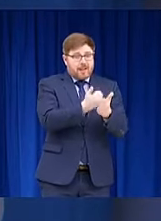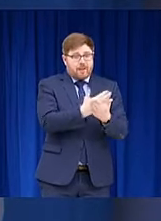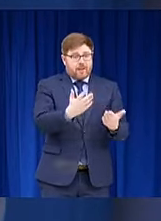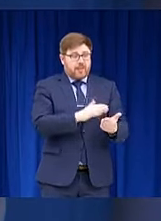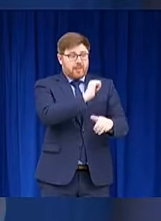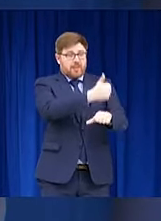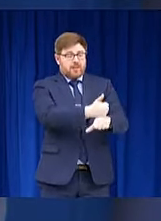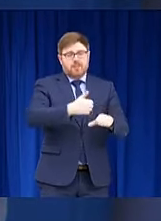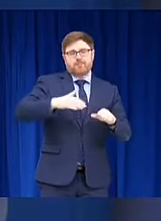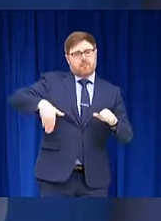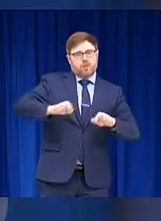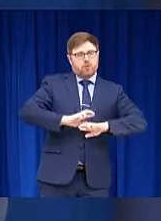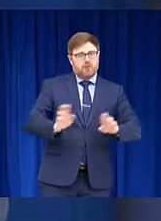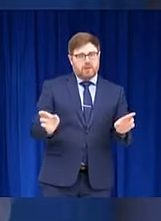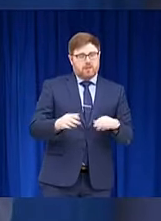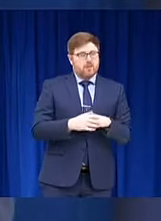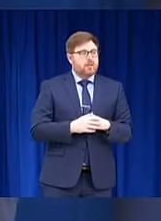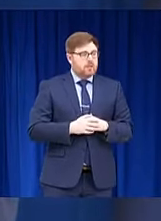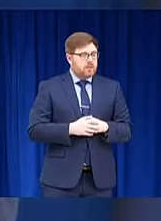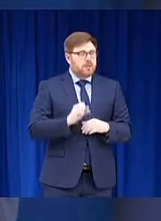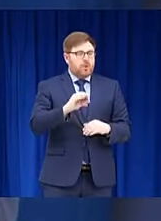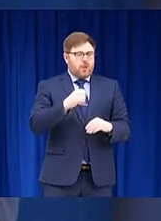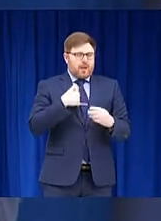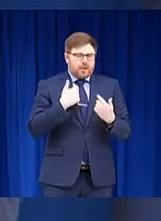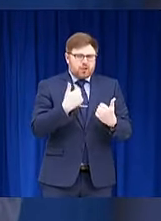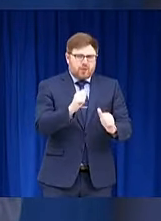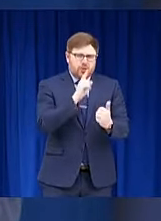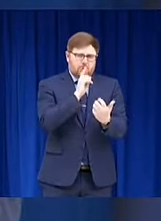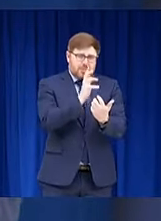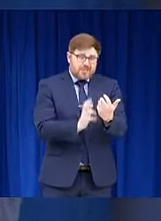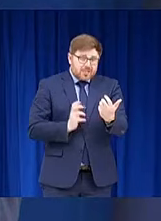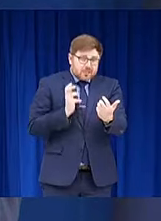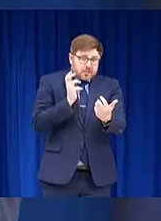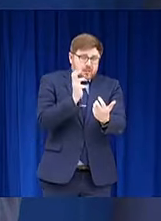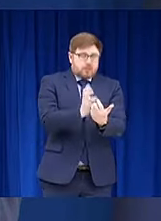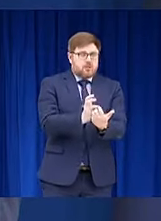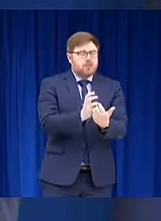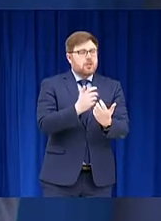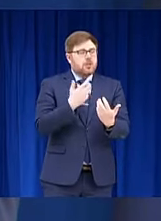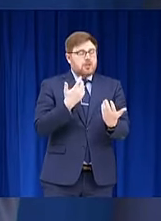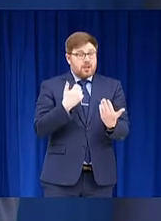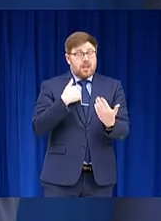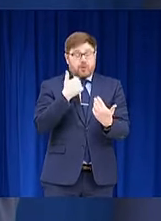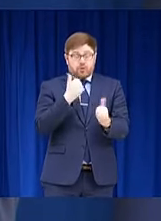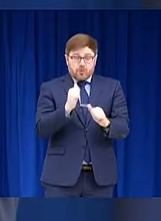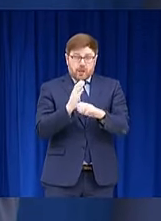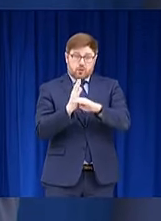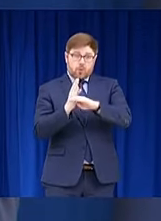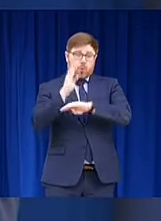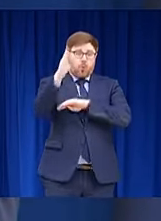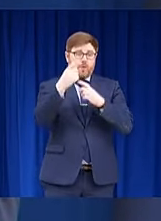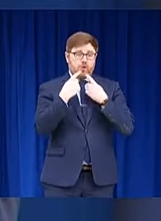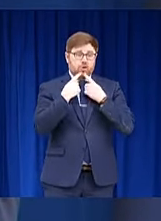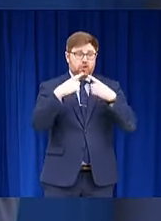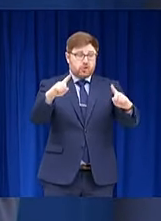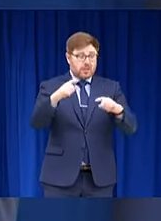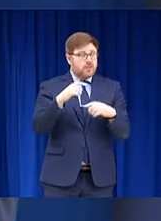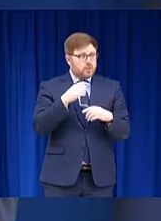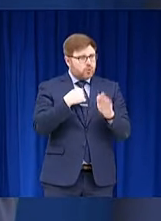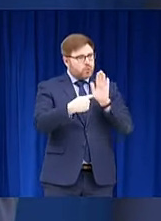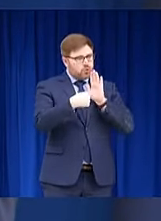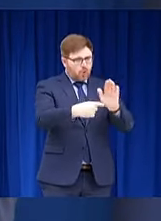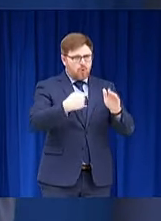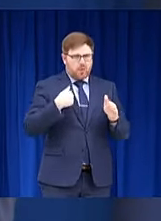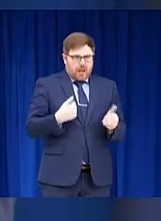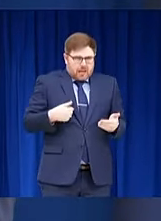did so much to try and fit in. I overworked myself, overachieving to prove that I was worthy of serving